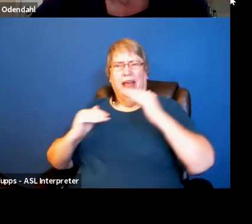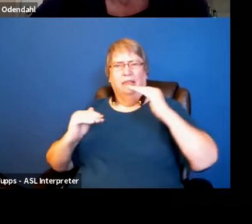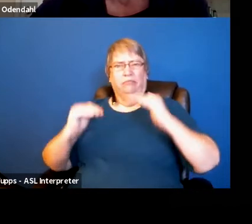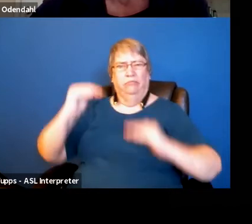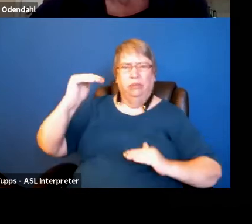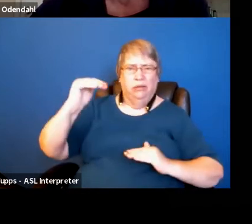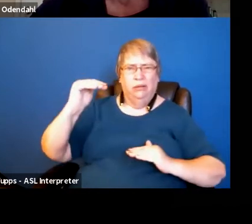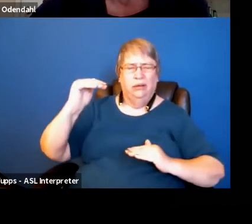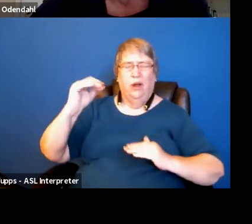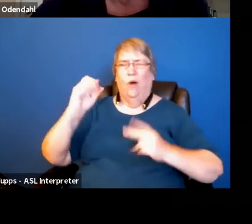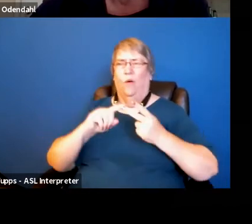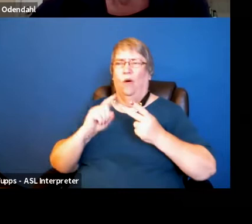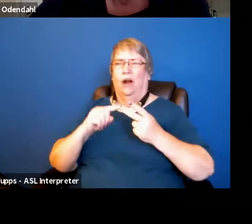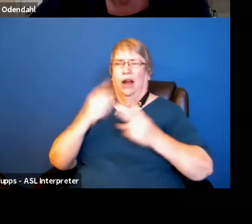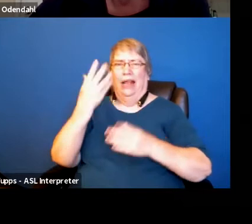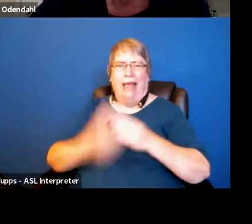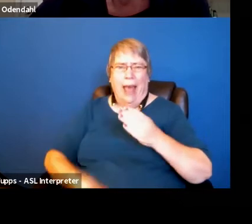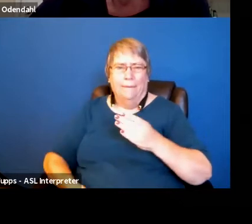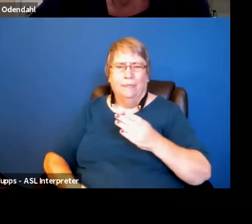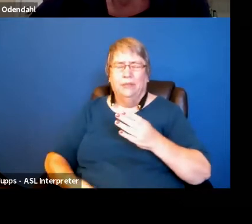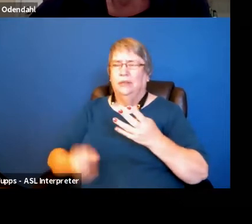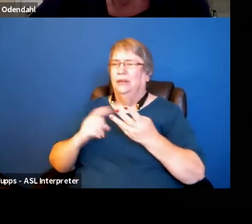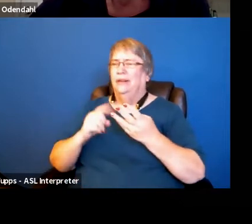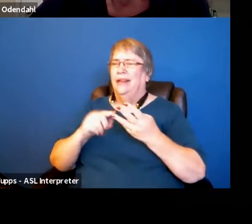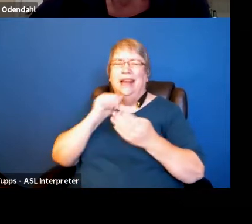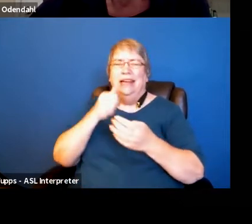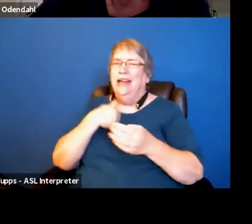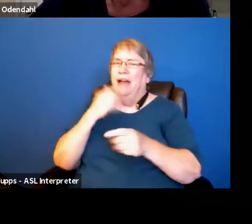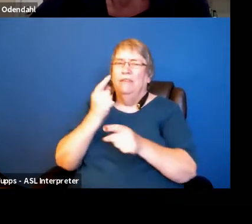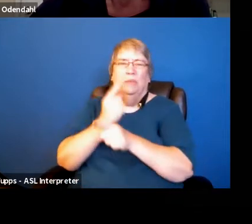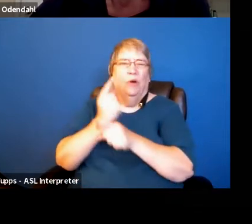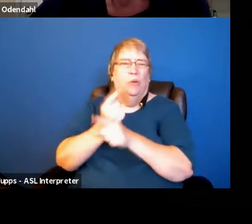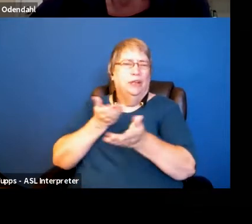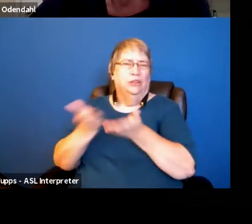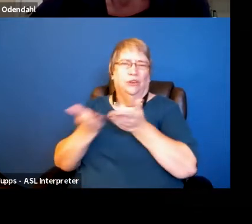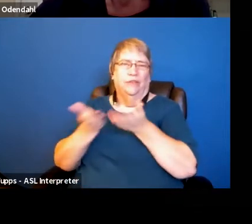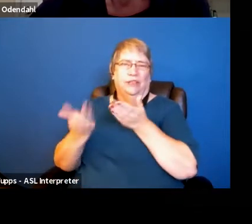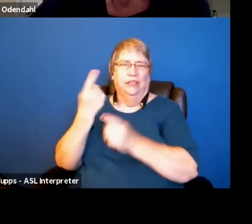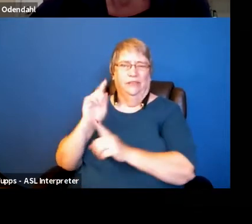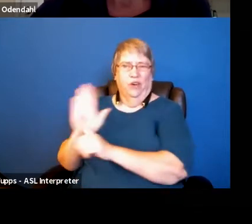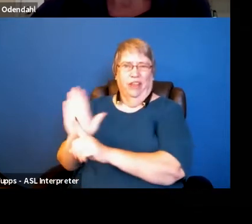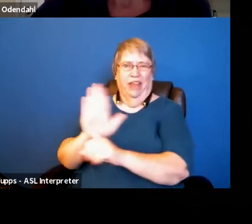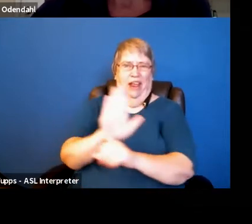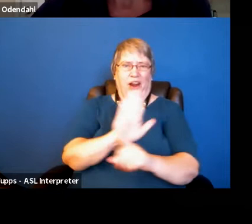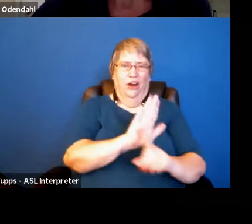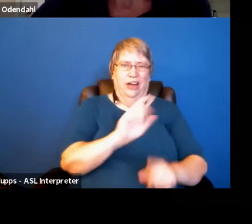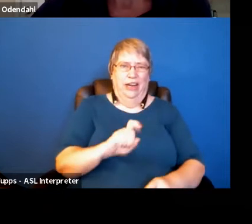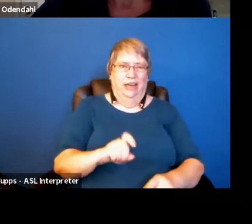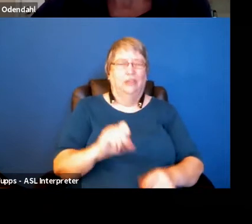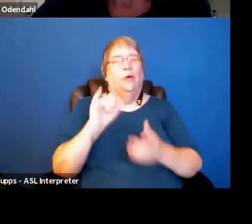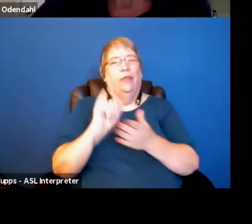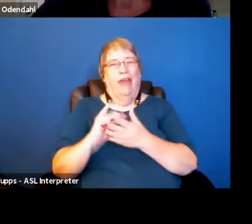or lacking programs or services that were meeting their needs. So, so that is